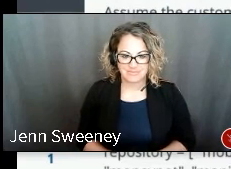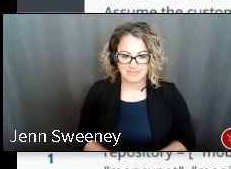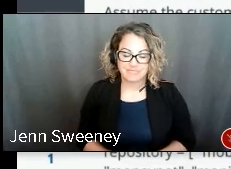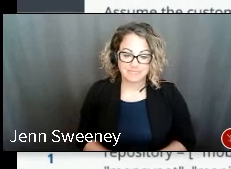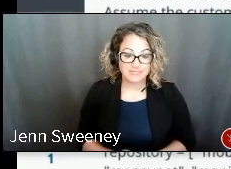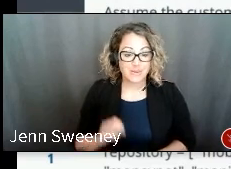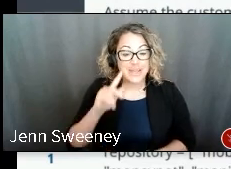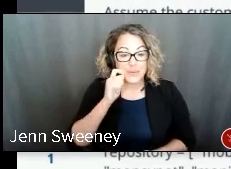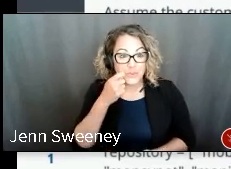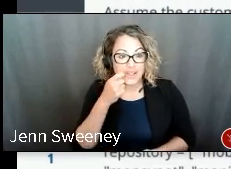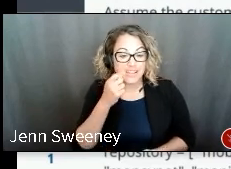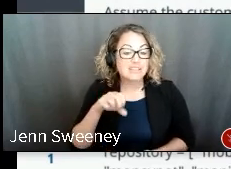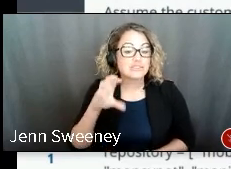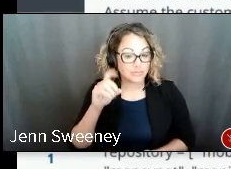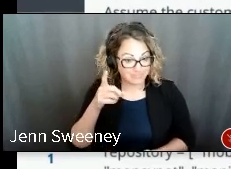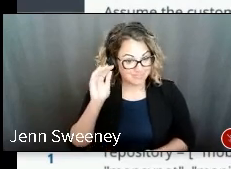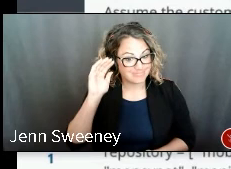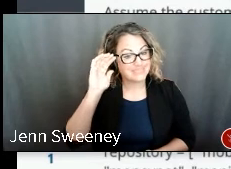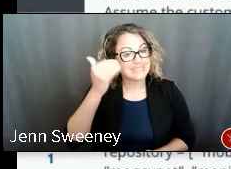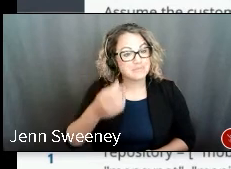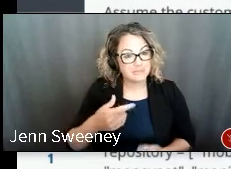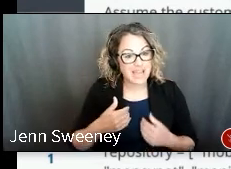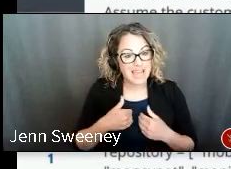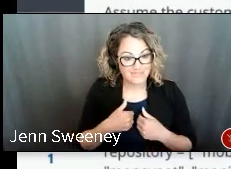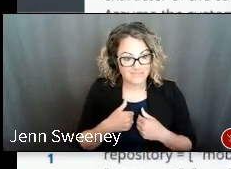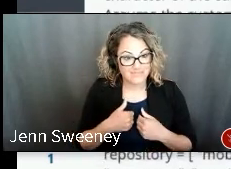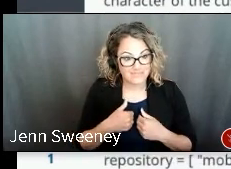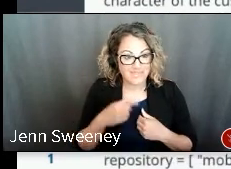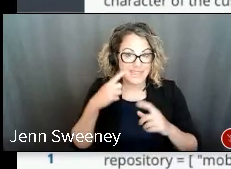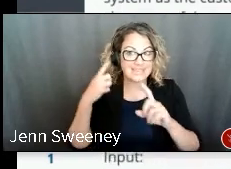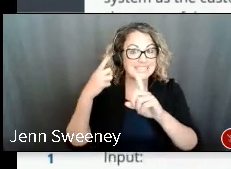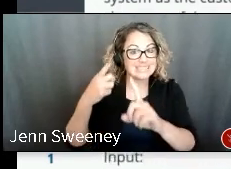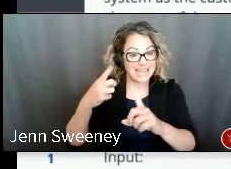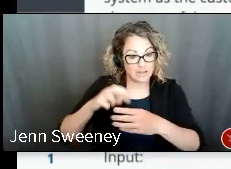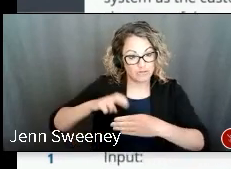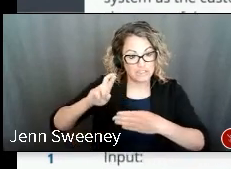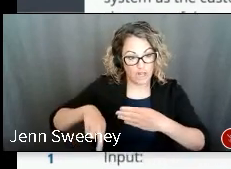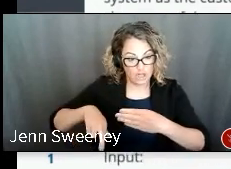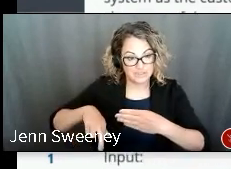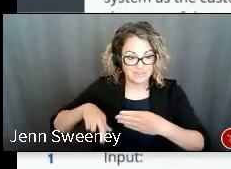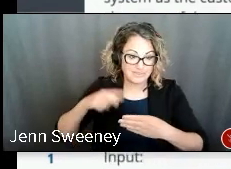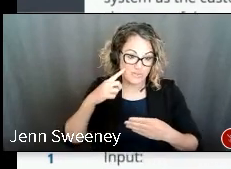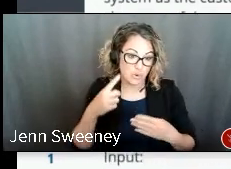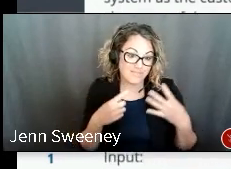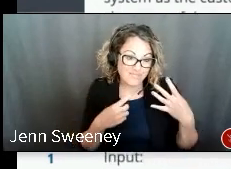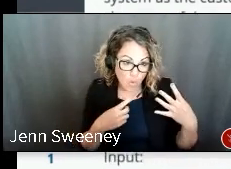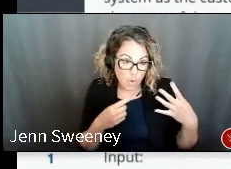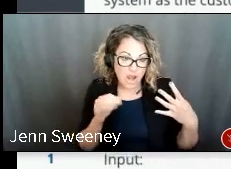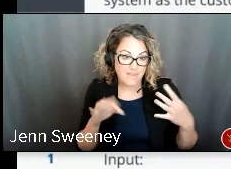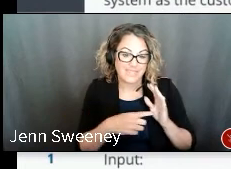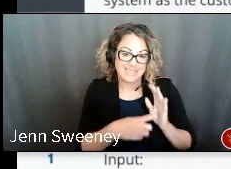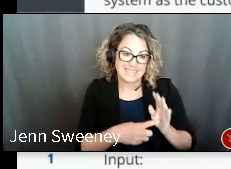Okay, cool. Looks like we got the desired results, at least for the